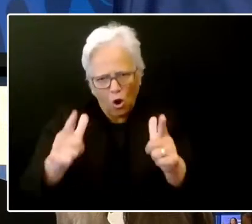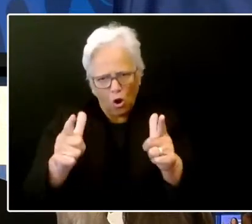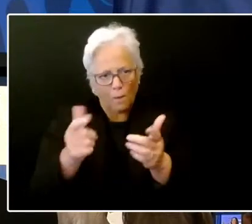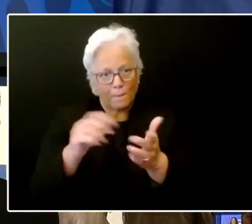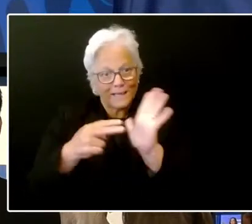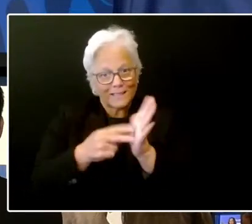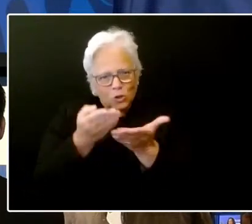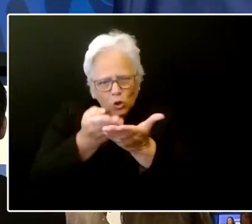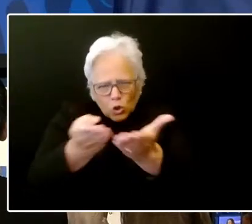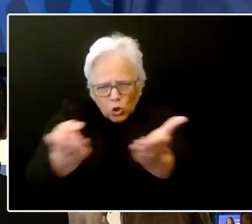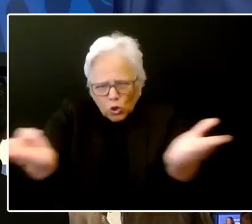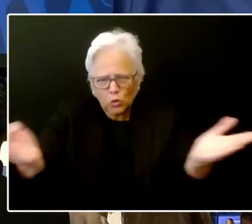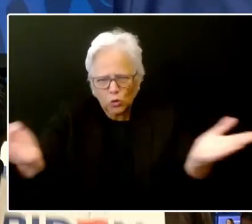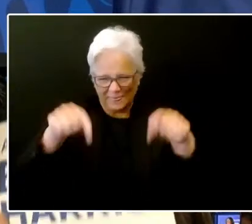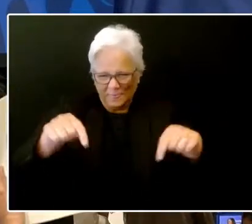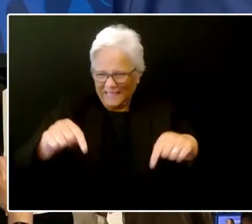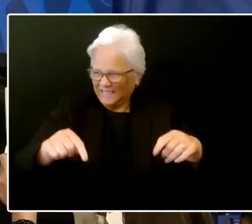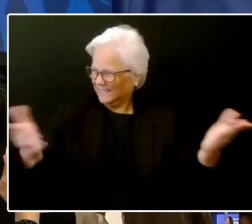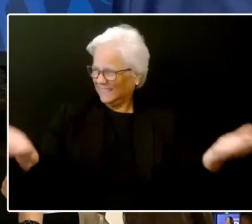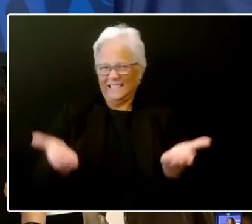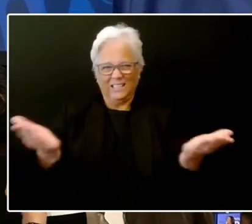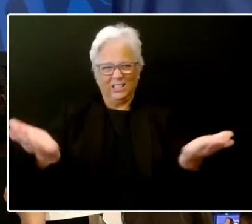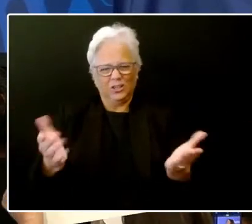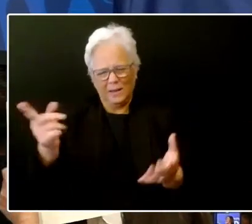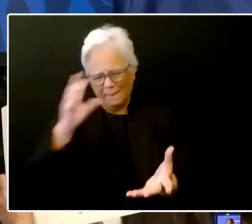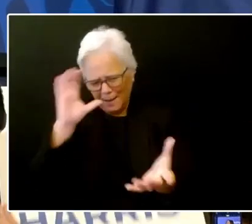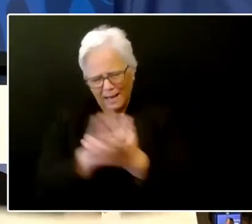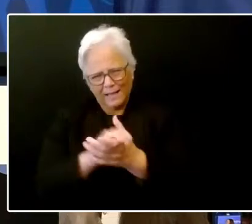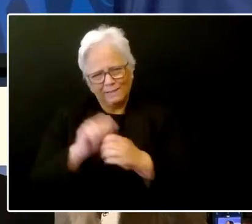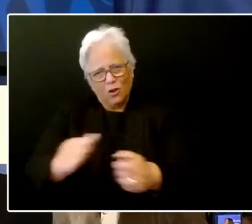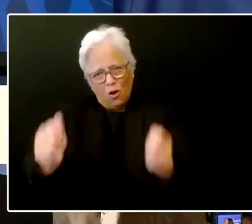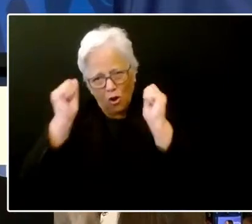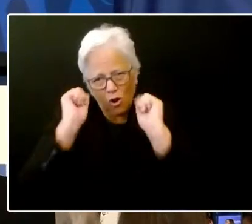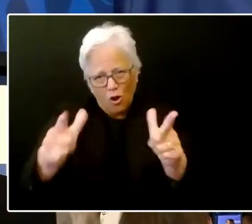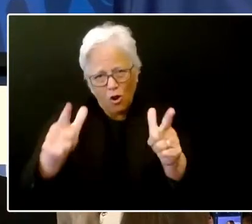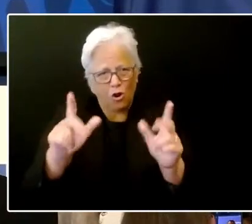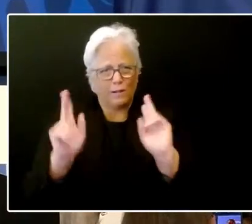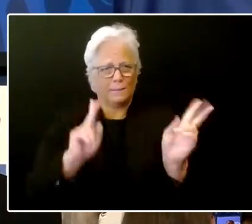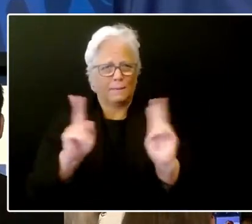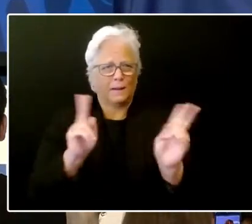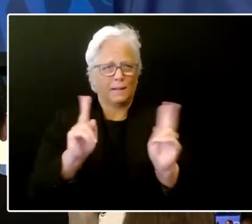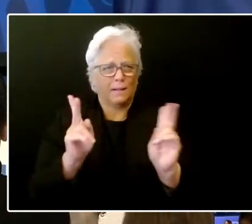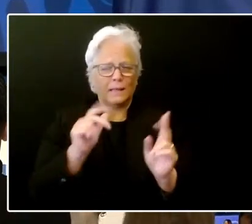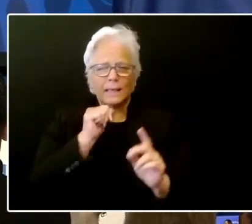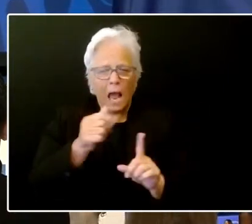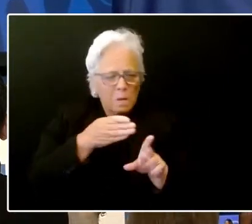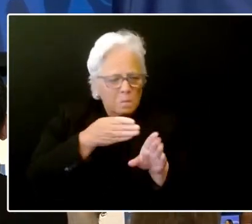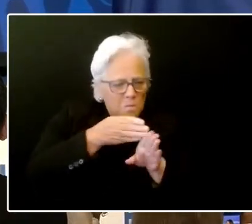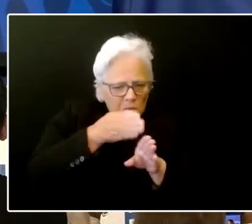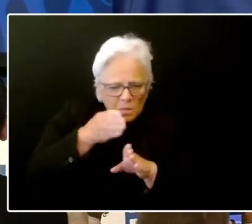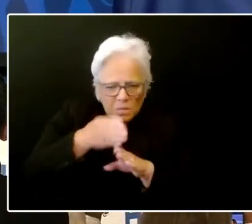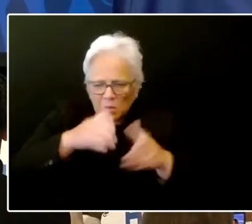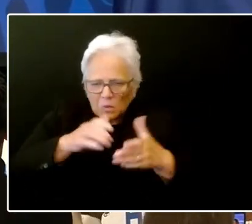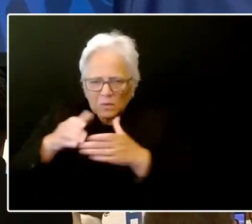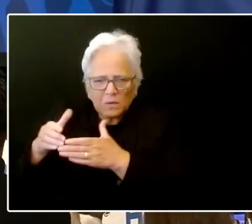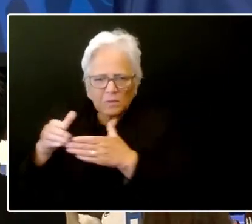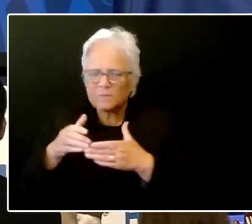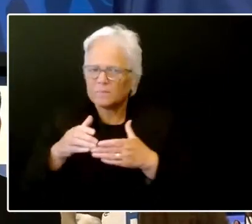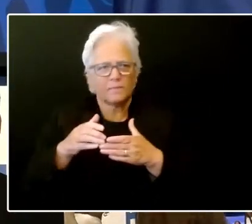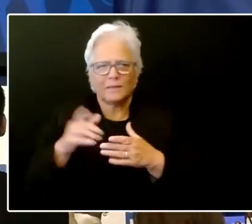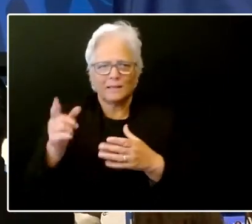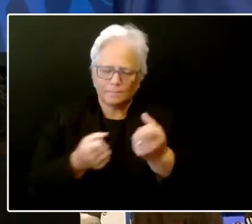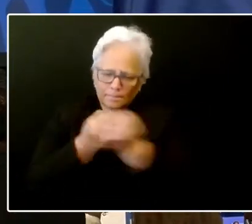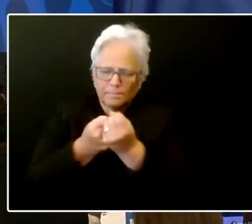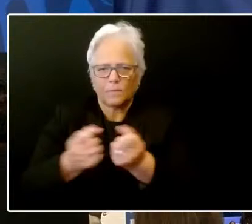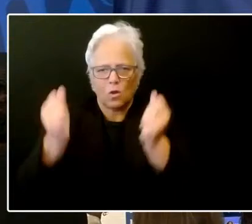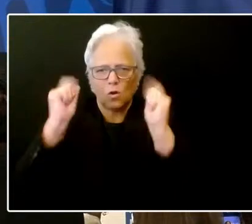you when it counts. Just look at, for example, the issue of health care and affordable health care. When he was in the